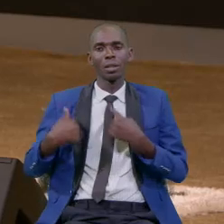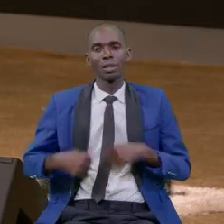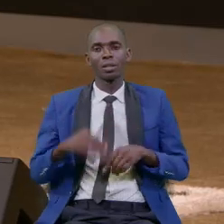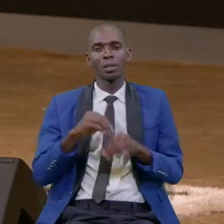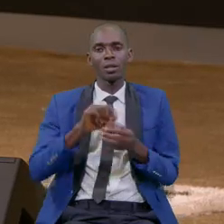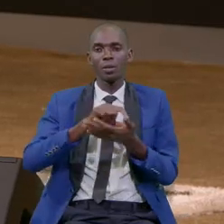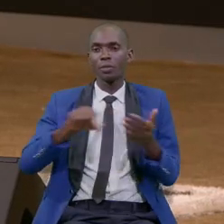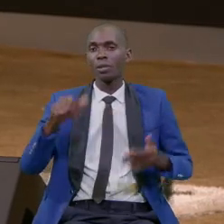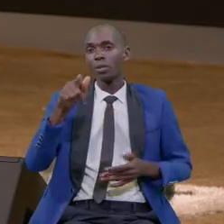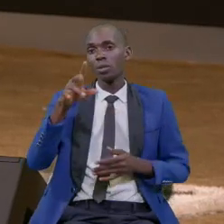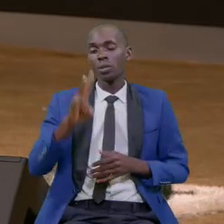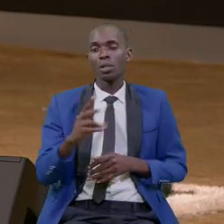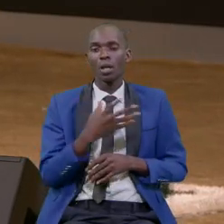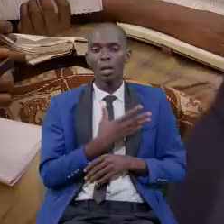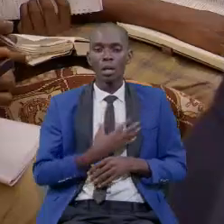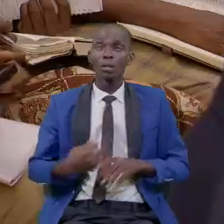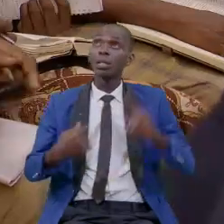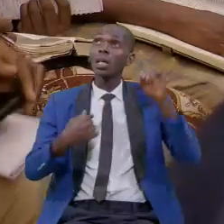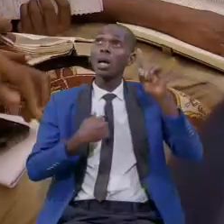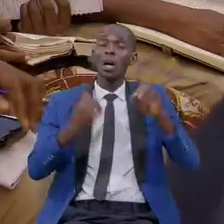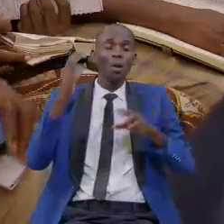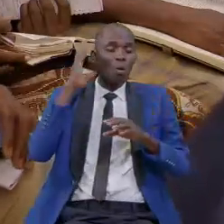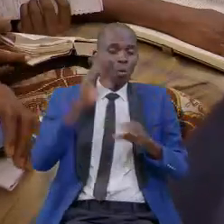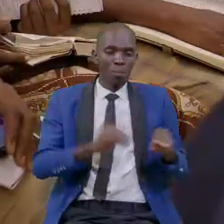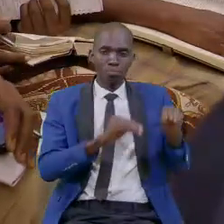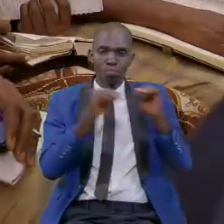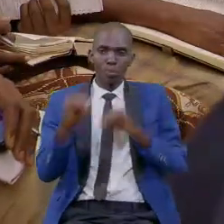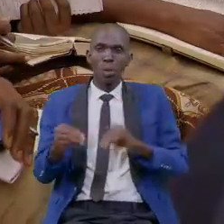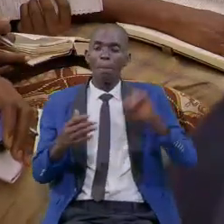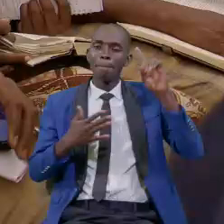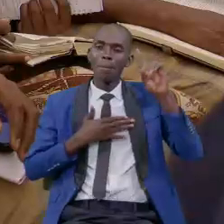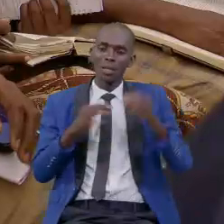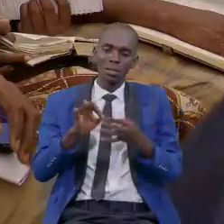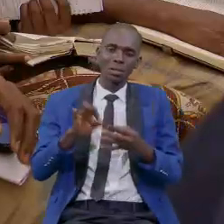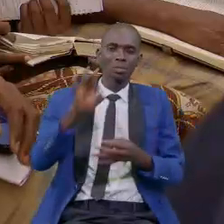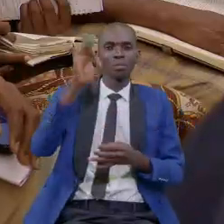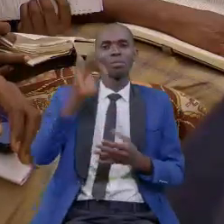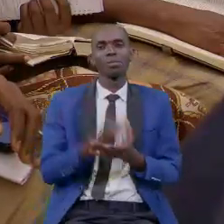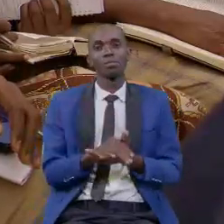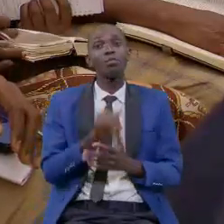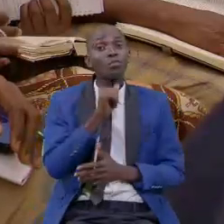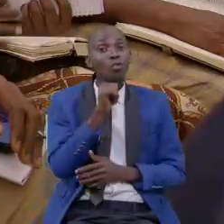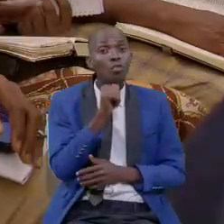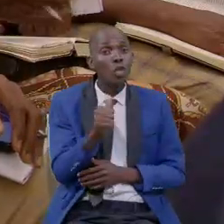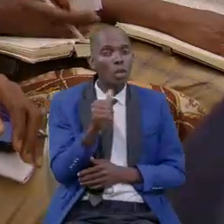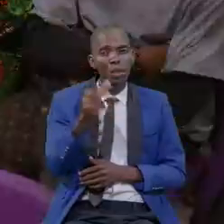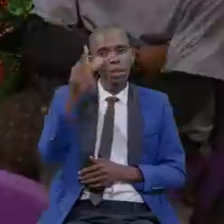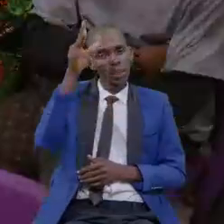In verse 27, and I will put my spirit, not Satan's